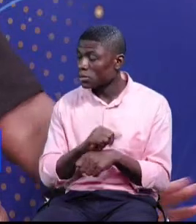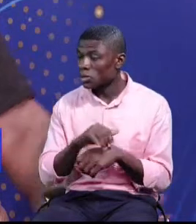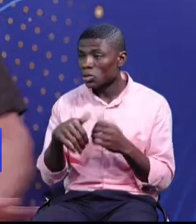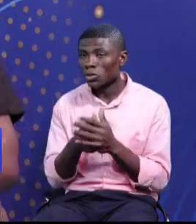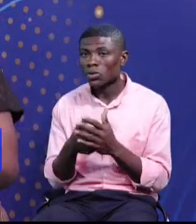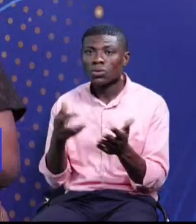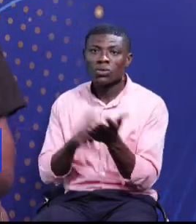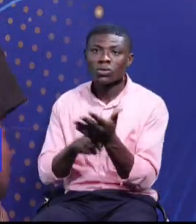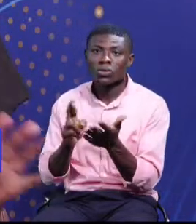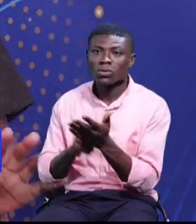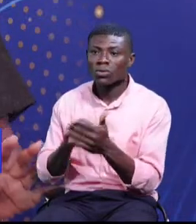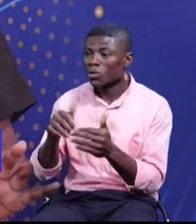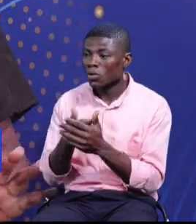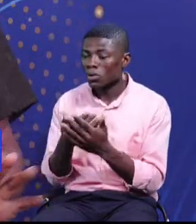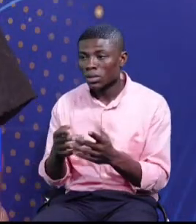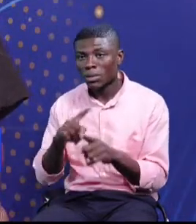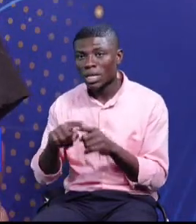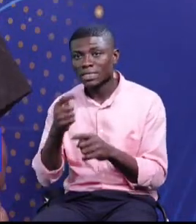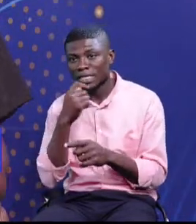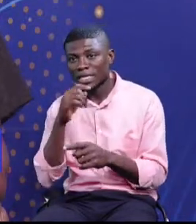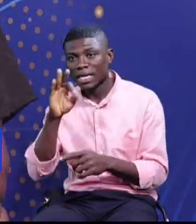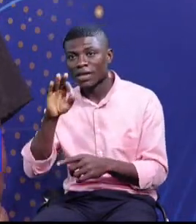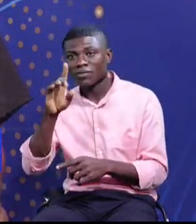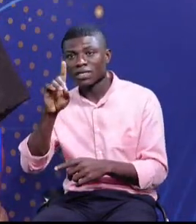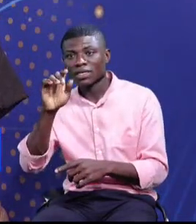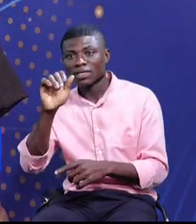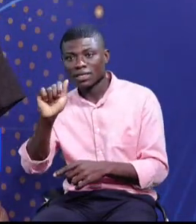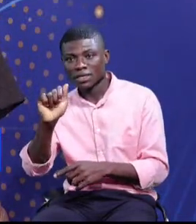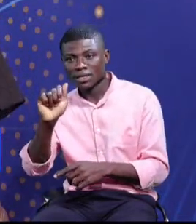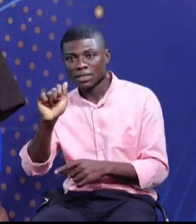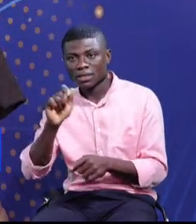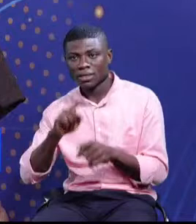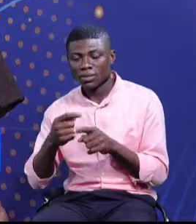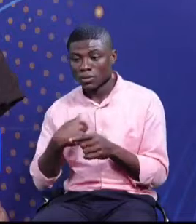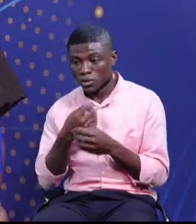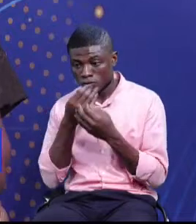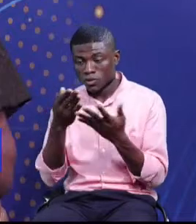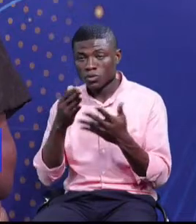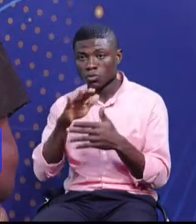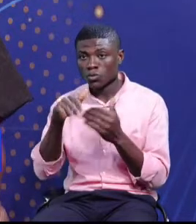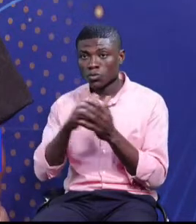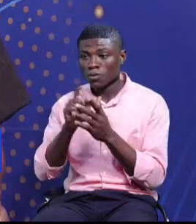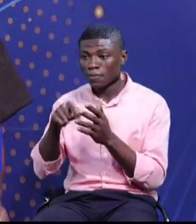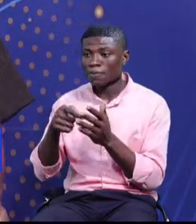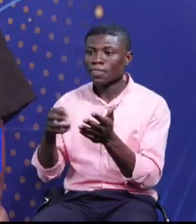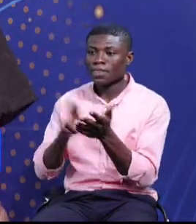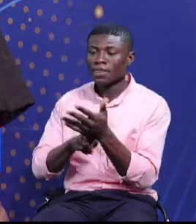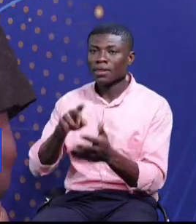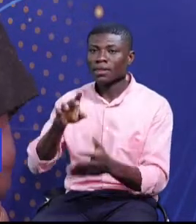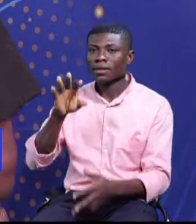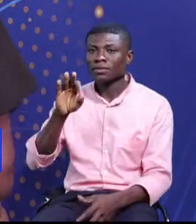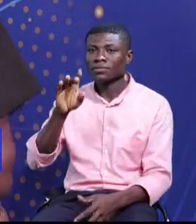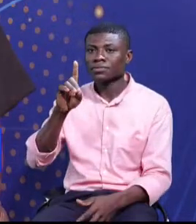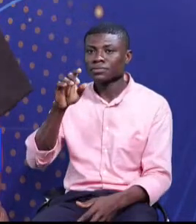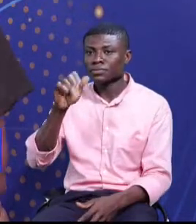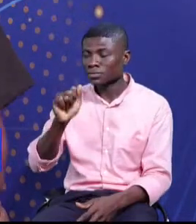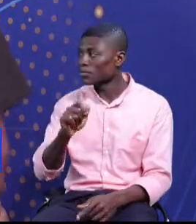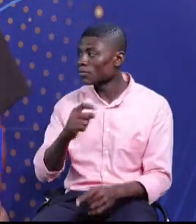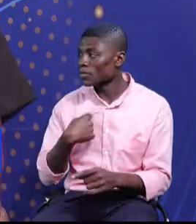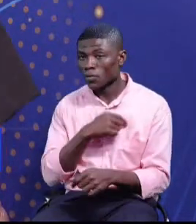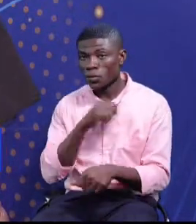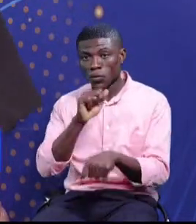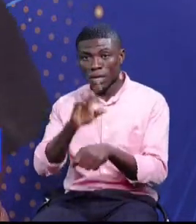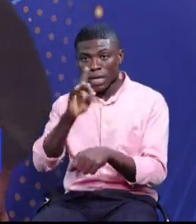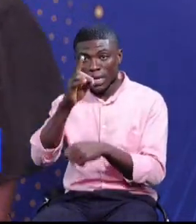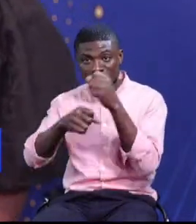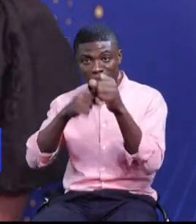our registration with all of the entities that are there, and then we get this information that you're supposed to be registered with FDA. We've been operating for